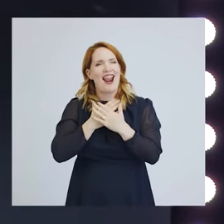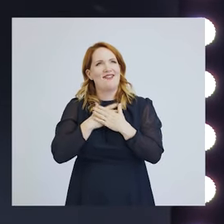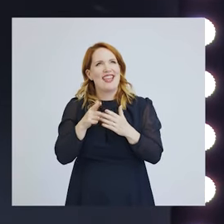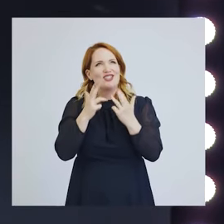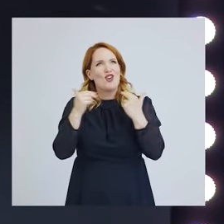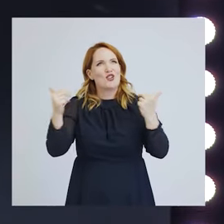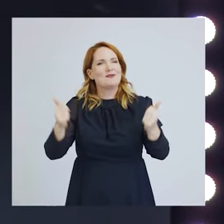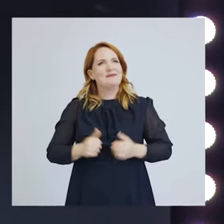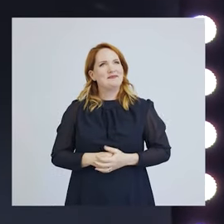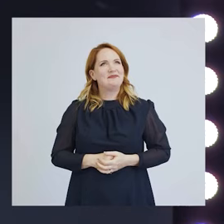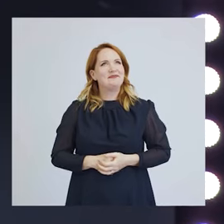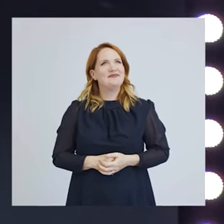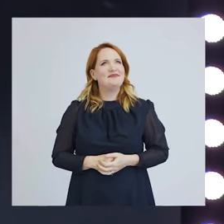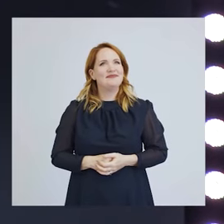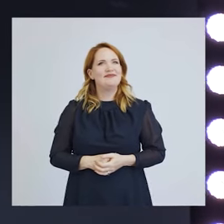Jesus. I love that